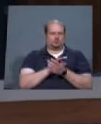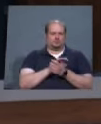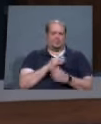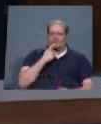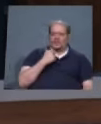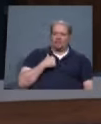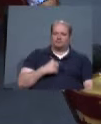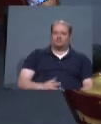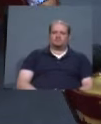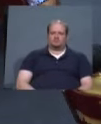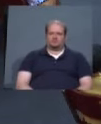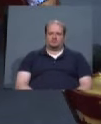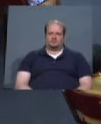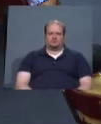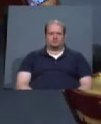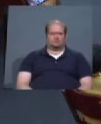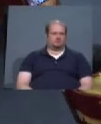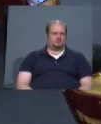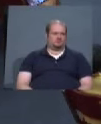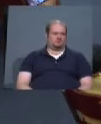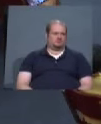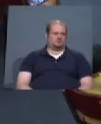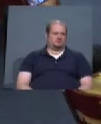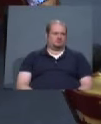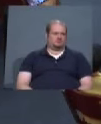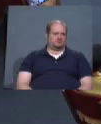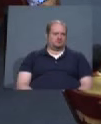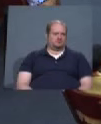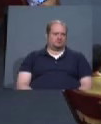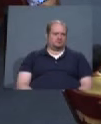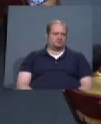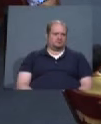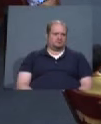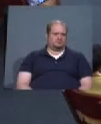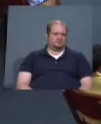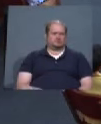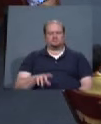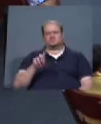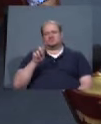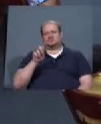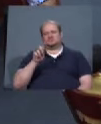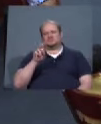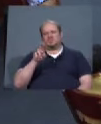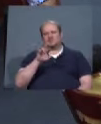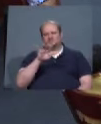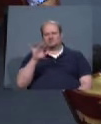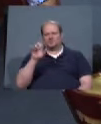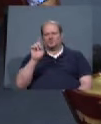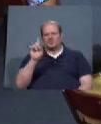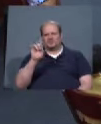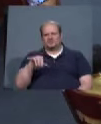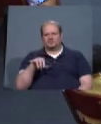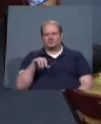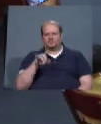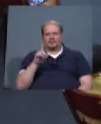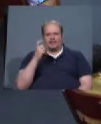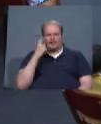Tell me. Dr. Valerie Tatum. Who is that? Dr. Valerie Tatum. Where is it located?